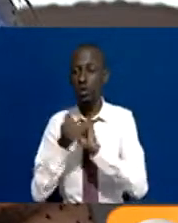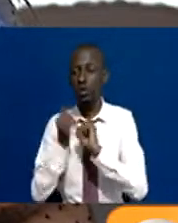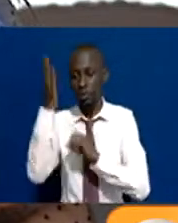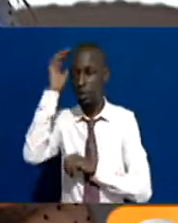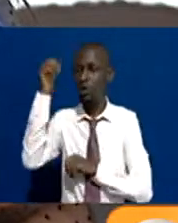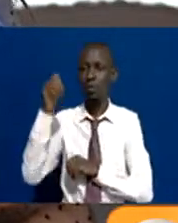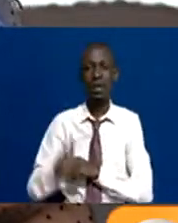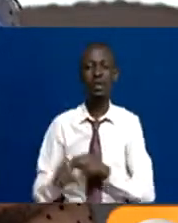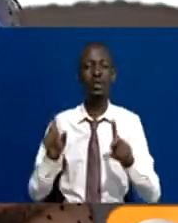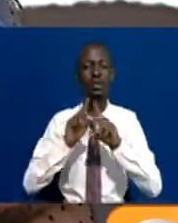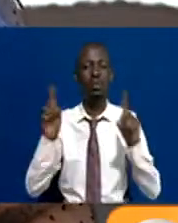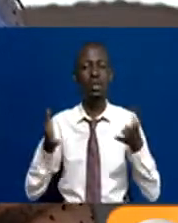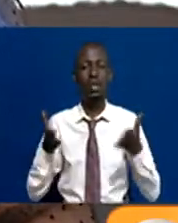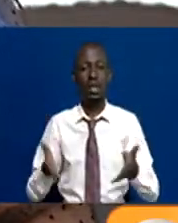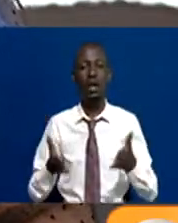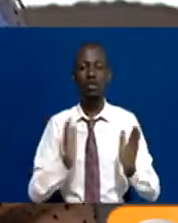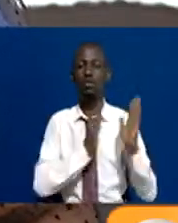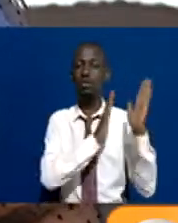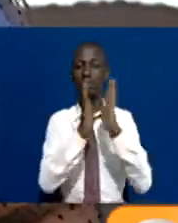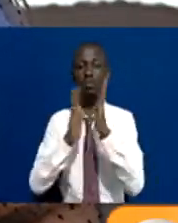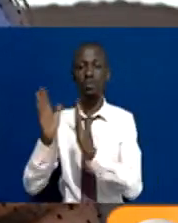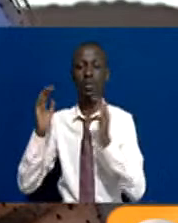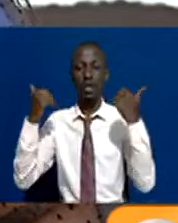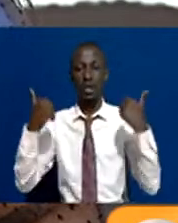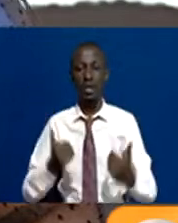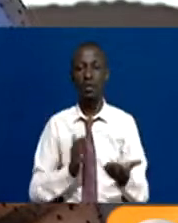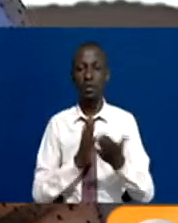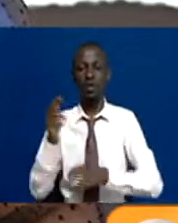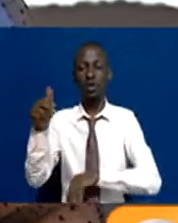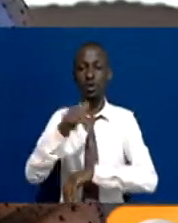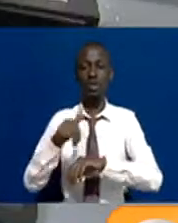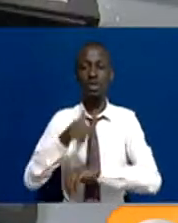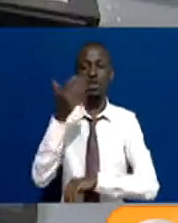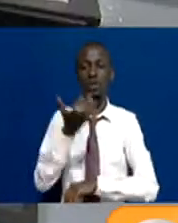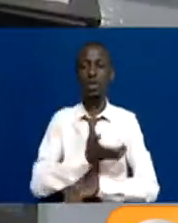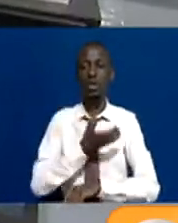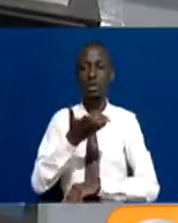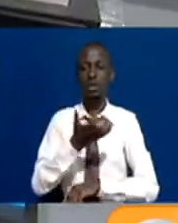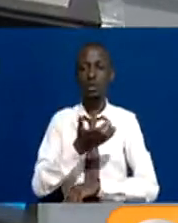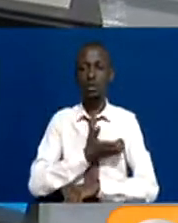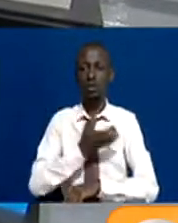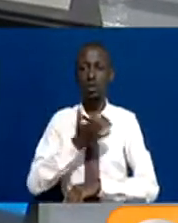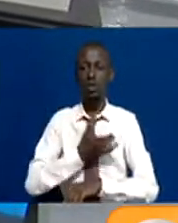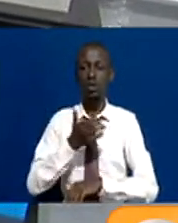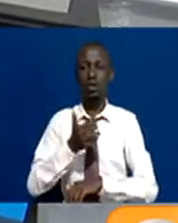is work that is ongoing, especially through the National Council on the Administration of